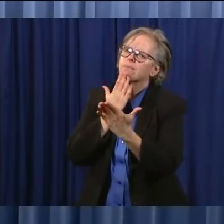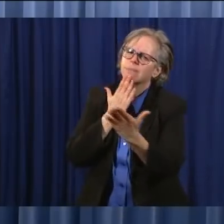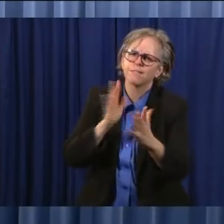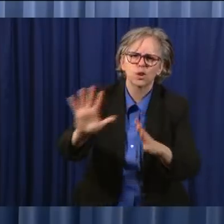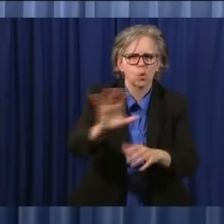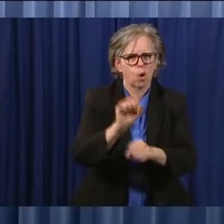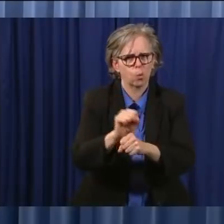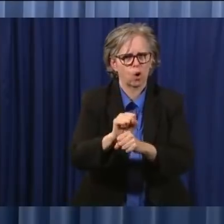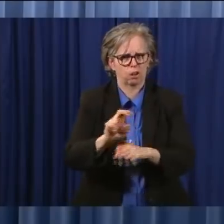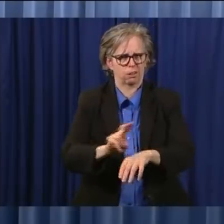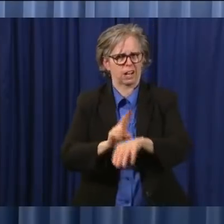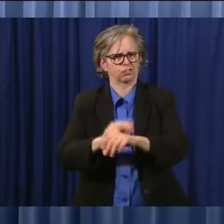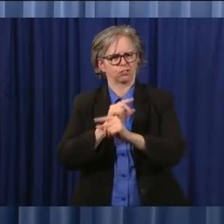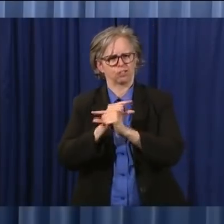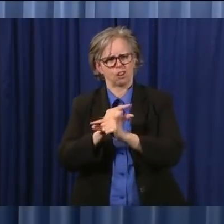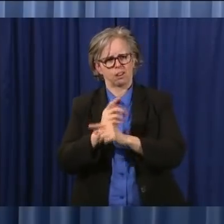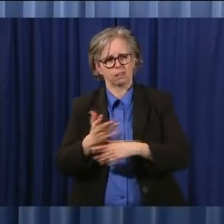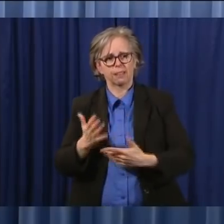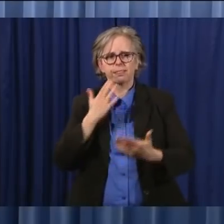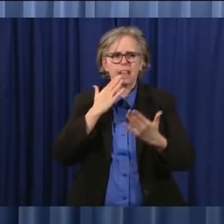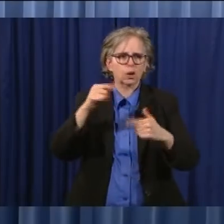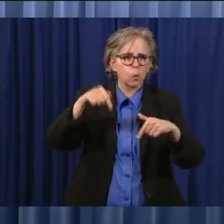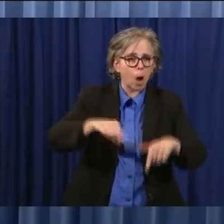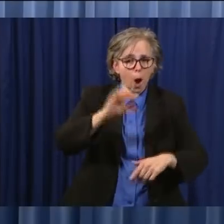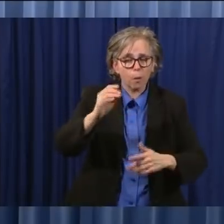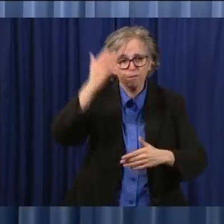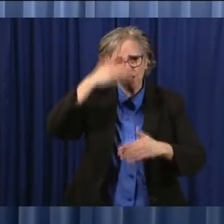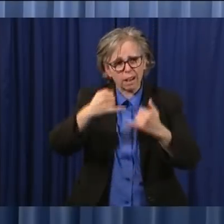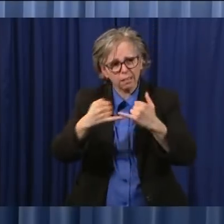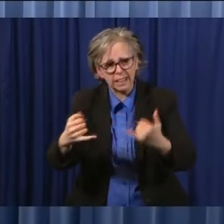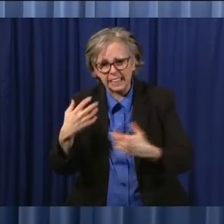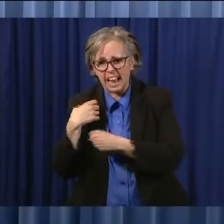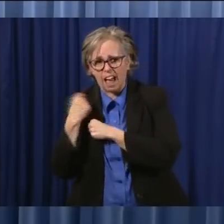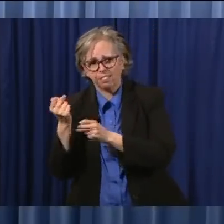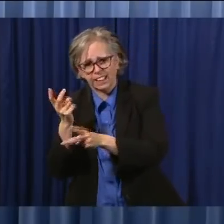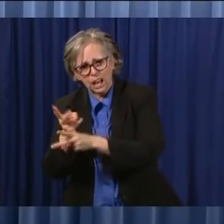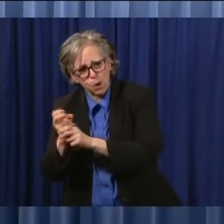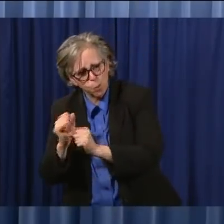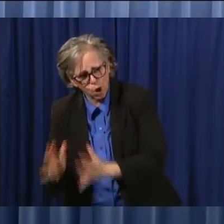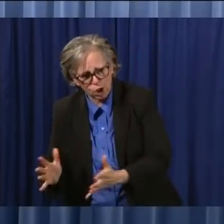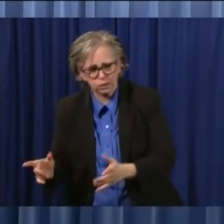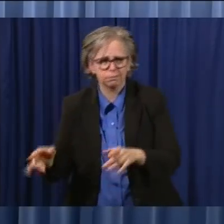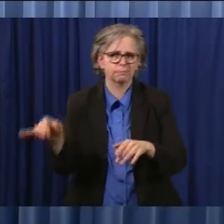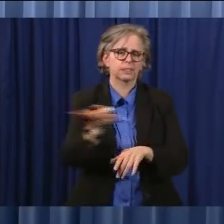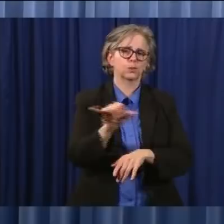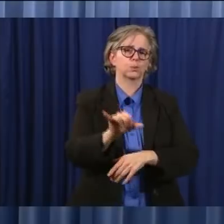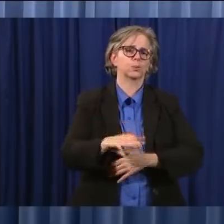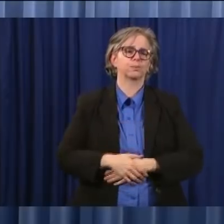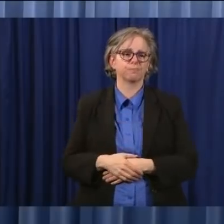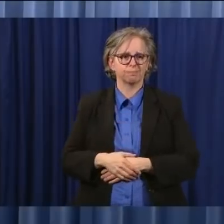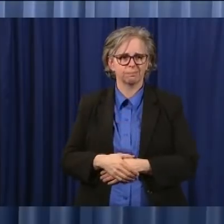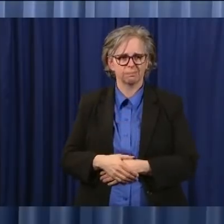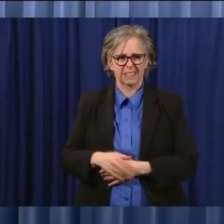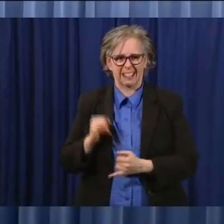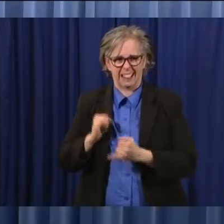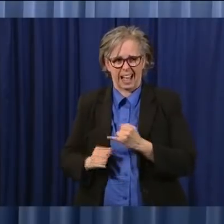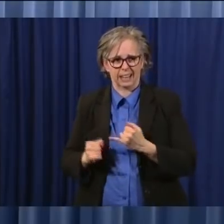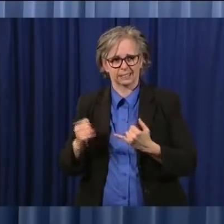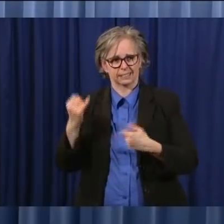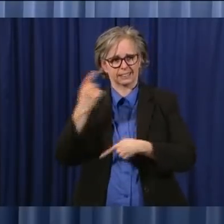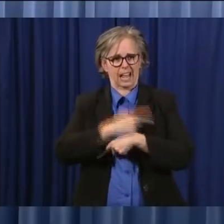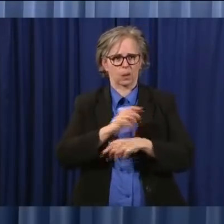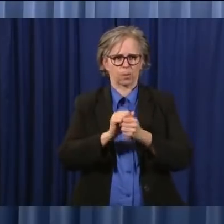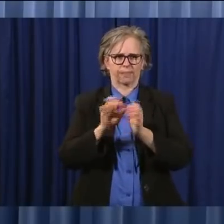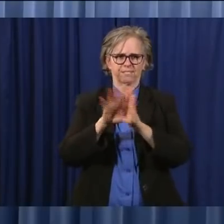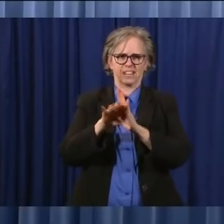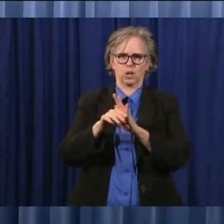for Ohio's frontline healthcare workers as well. I want to end today with a video showing our Air